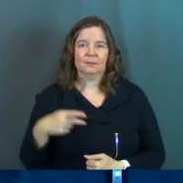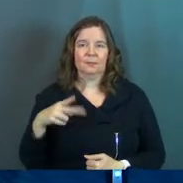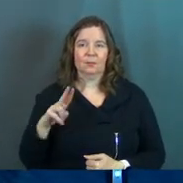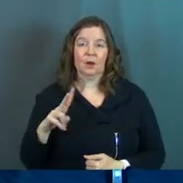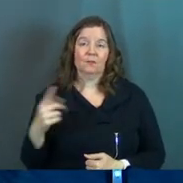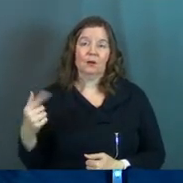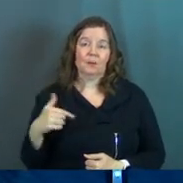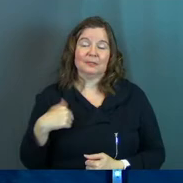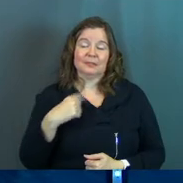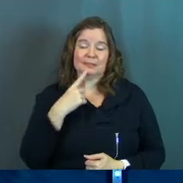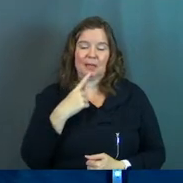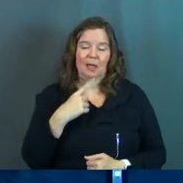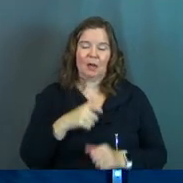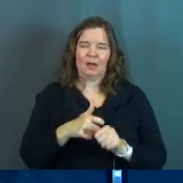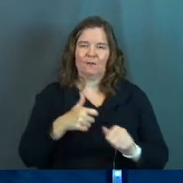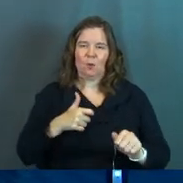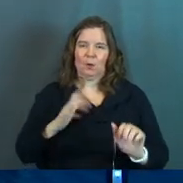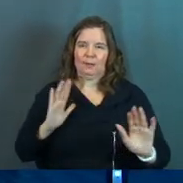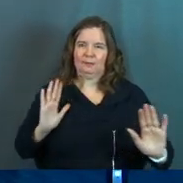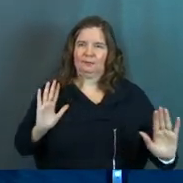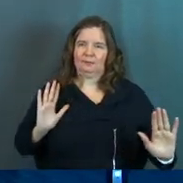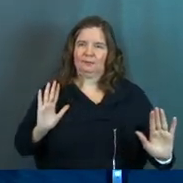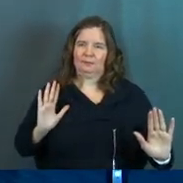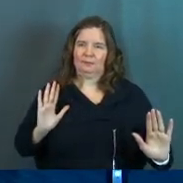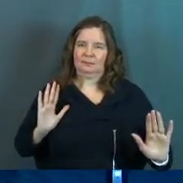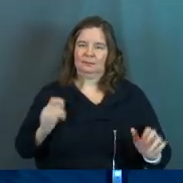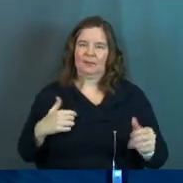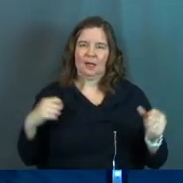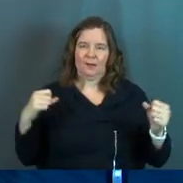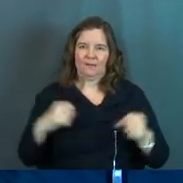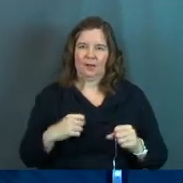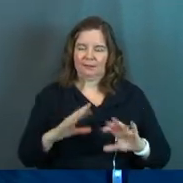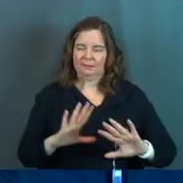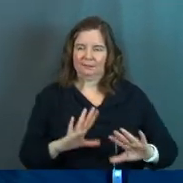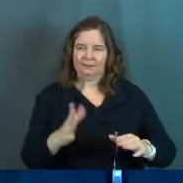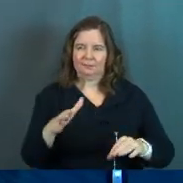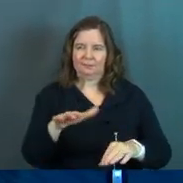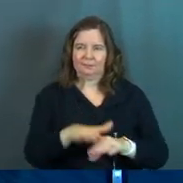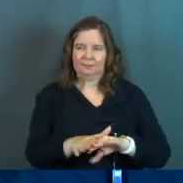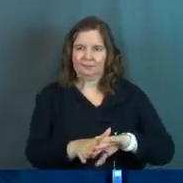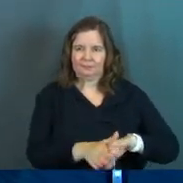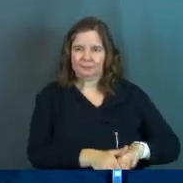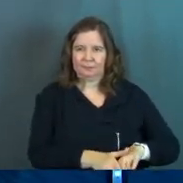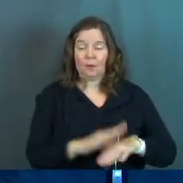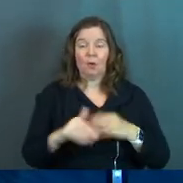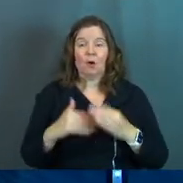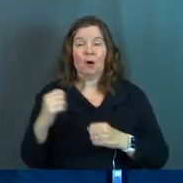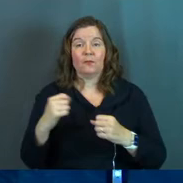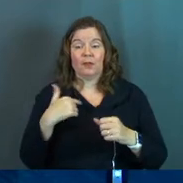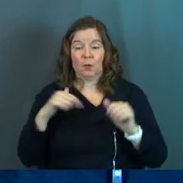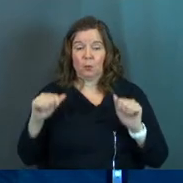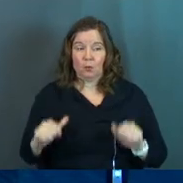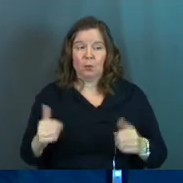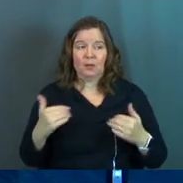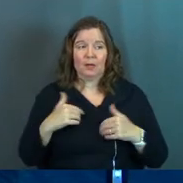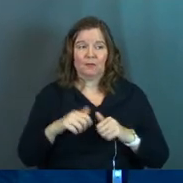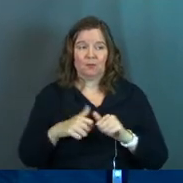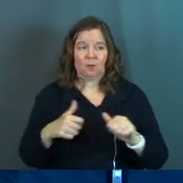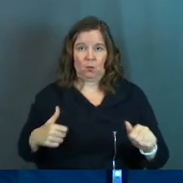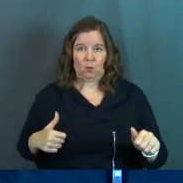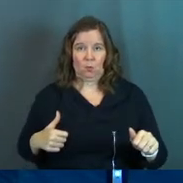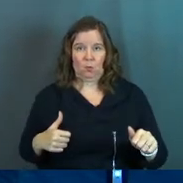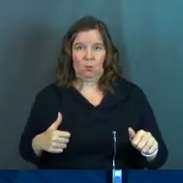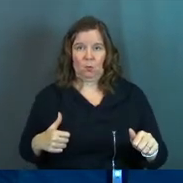Proverbs comes in and says, avoid a fight. Put it to bed. All the fights that we could have